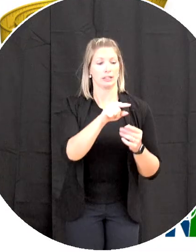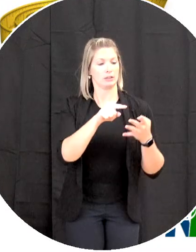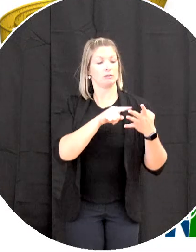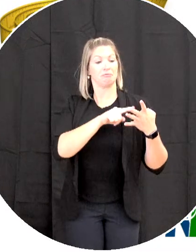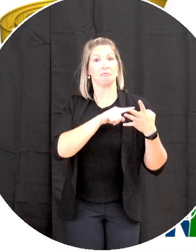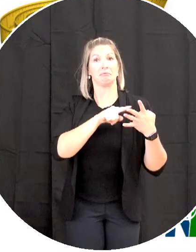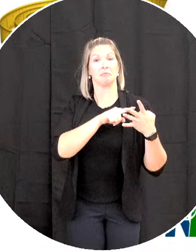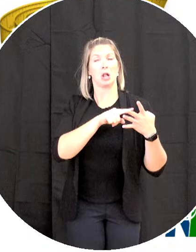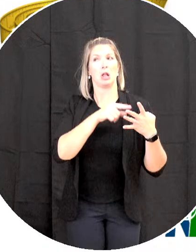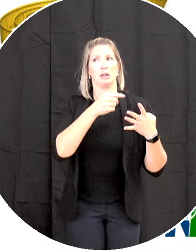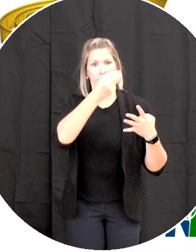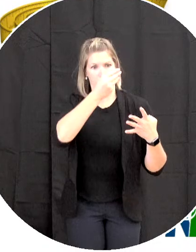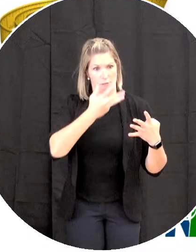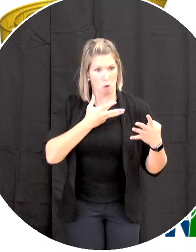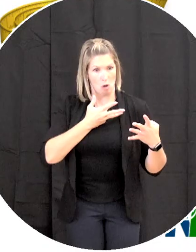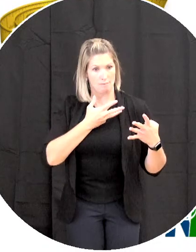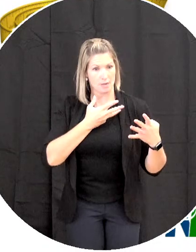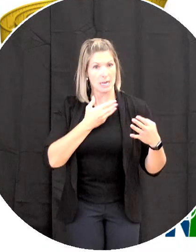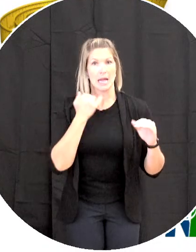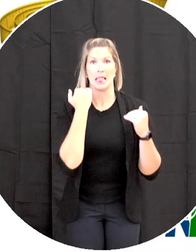bus,